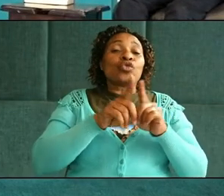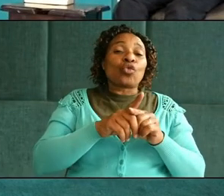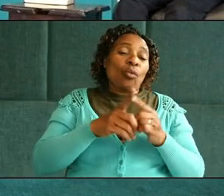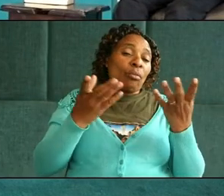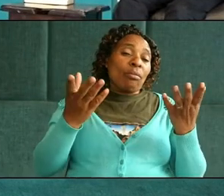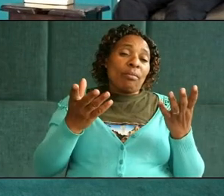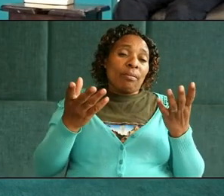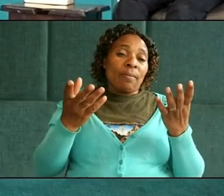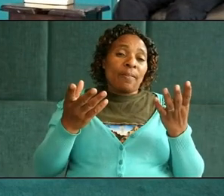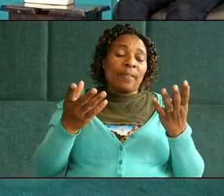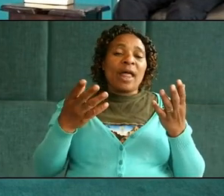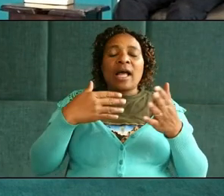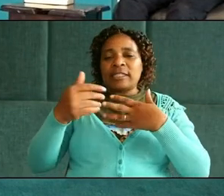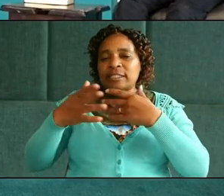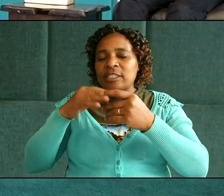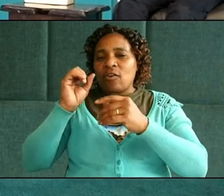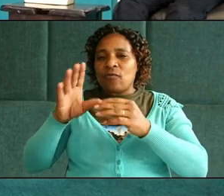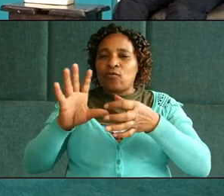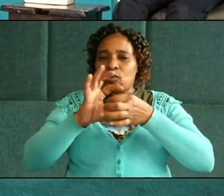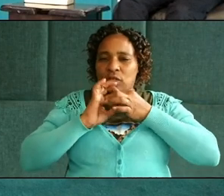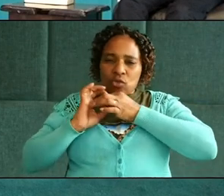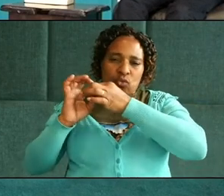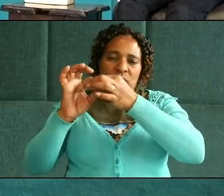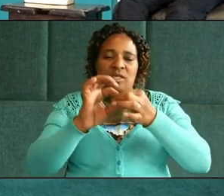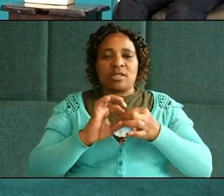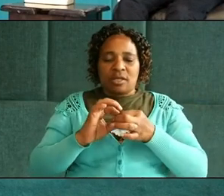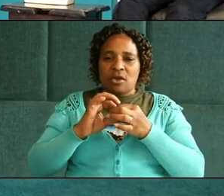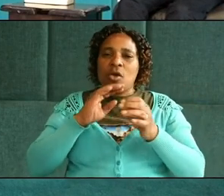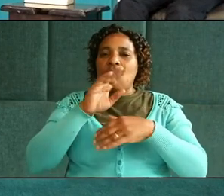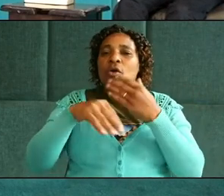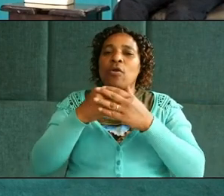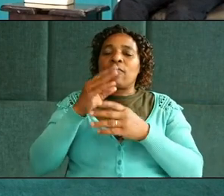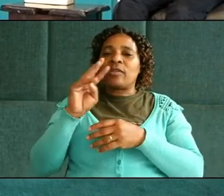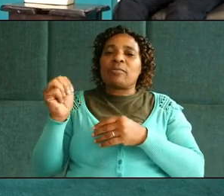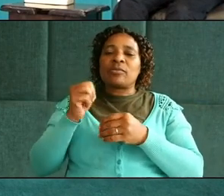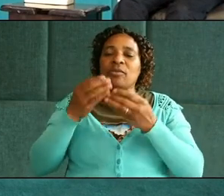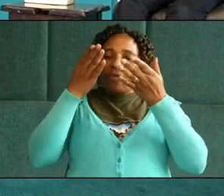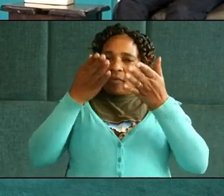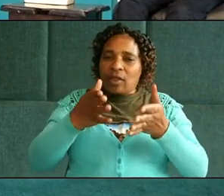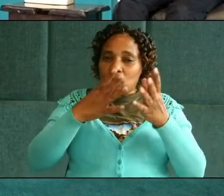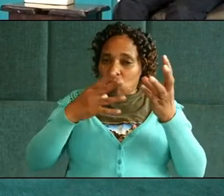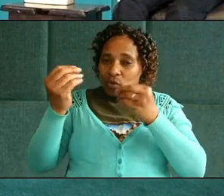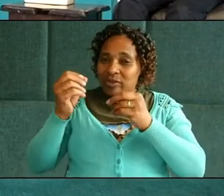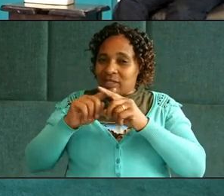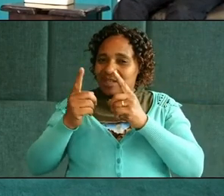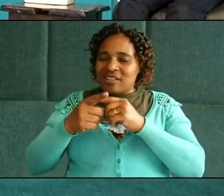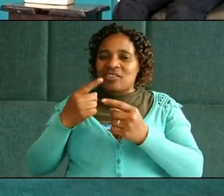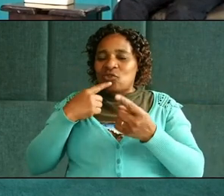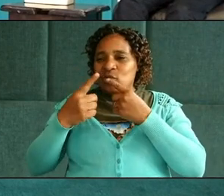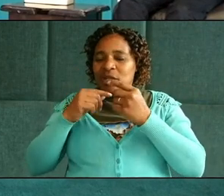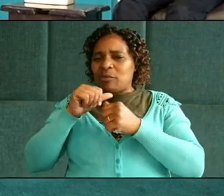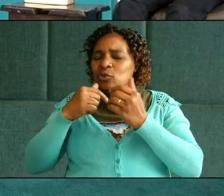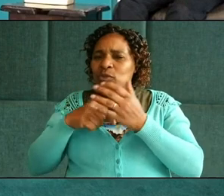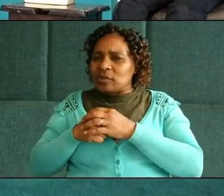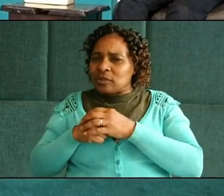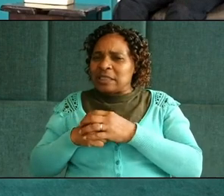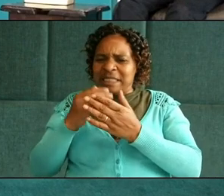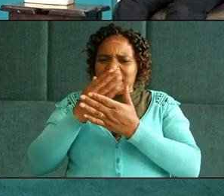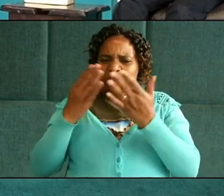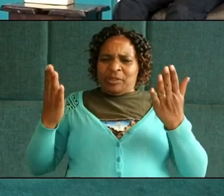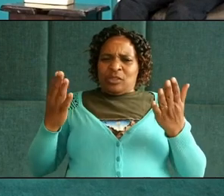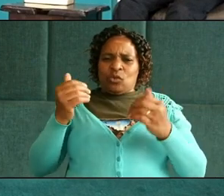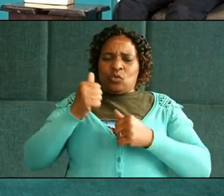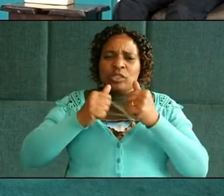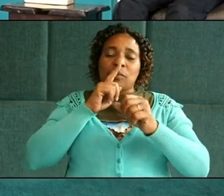was maybe a sign of unity that they went like all of them like there to go and then claim, because it was like something that